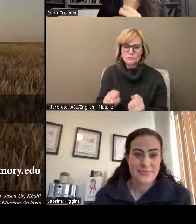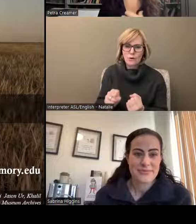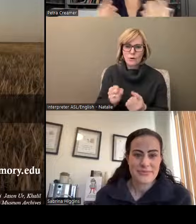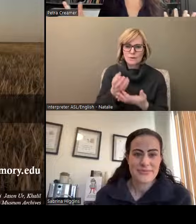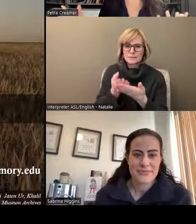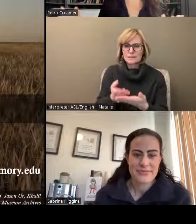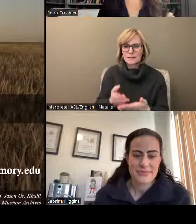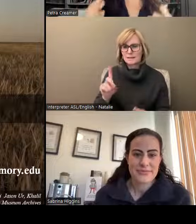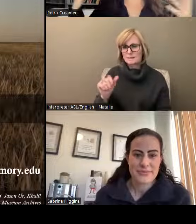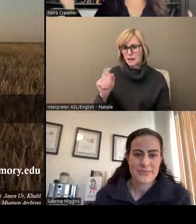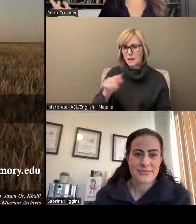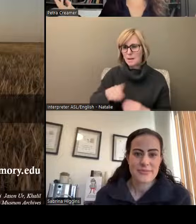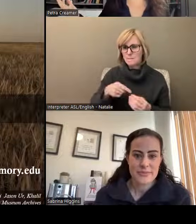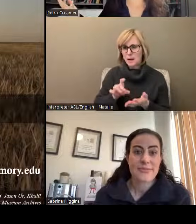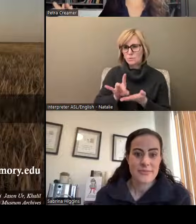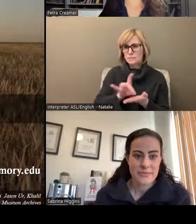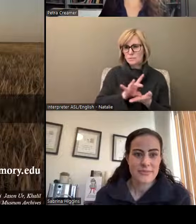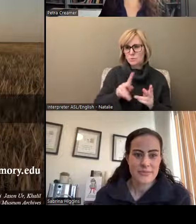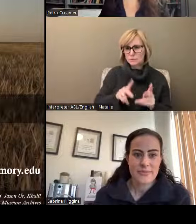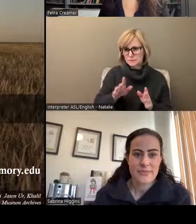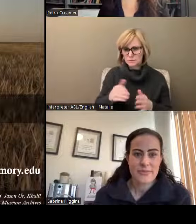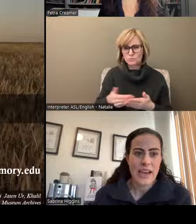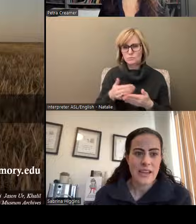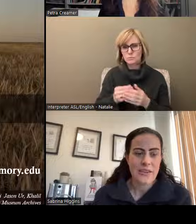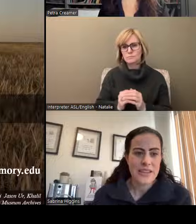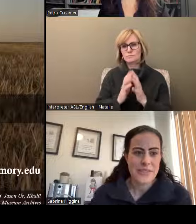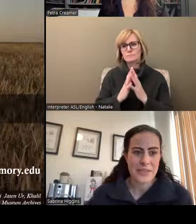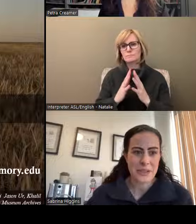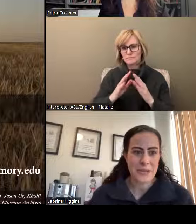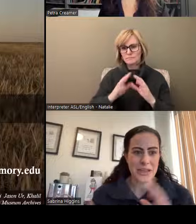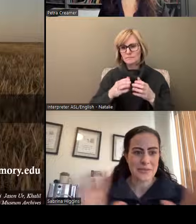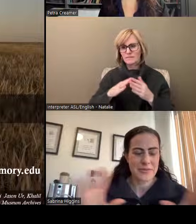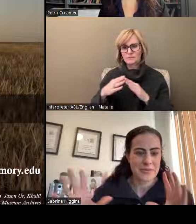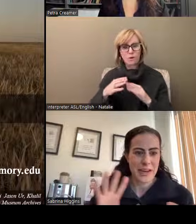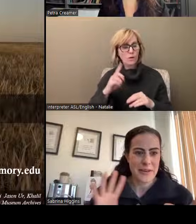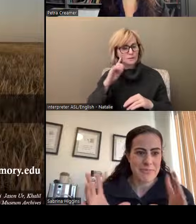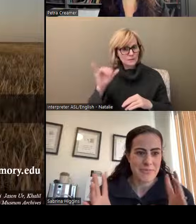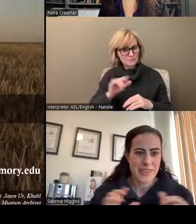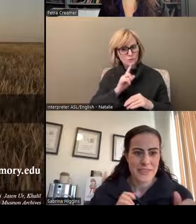this issue of deportees and these brand new villages. Yeah. Oh, that sounds like a really great